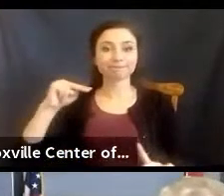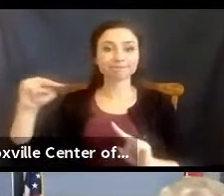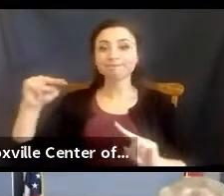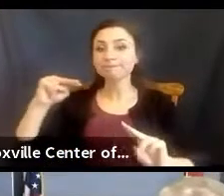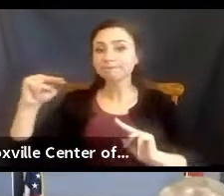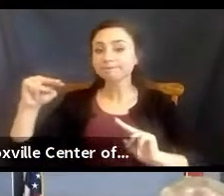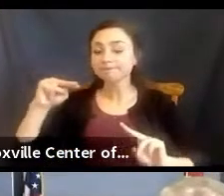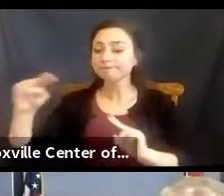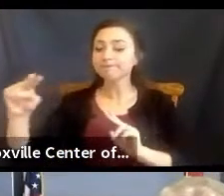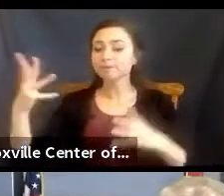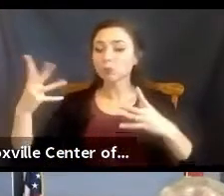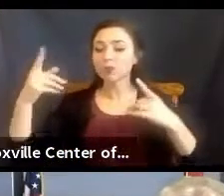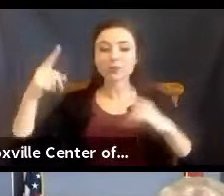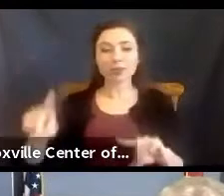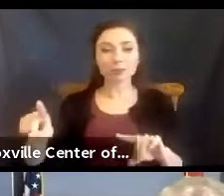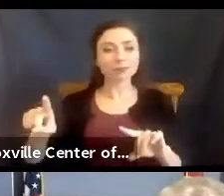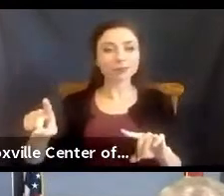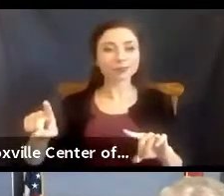district.